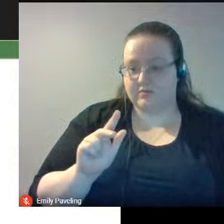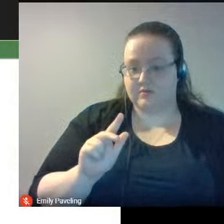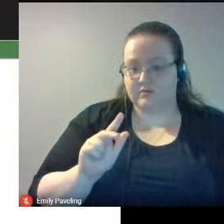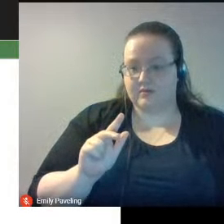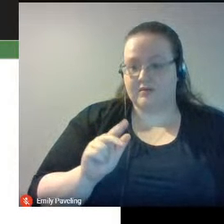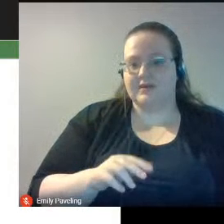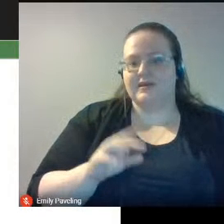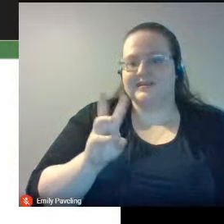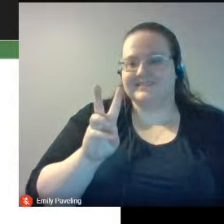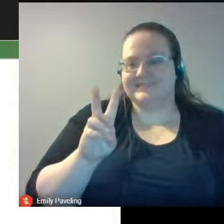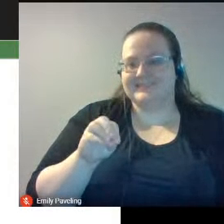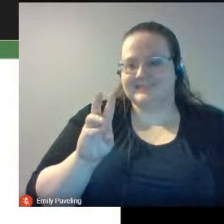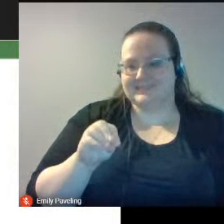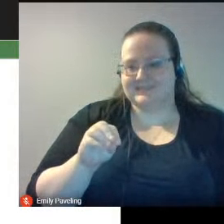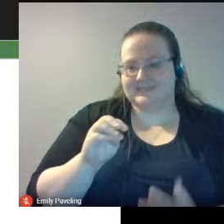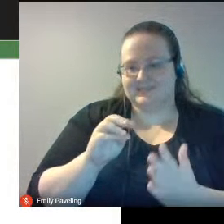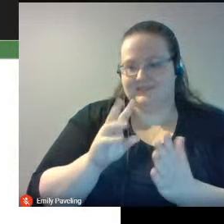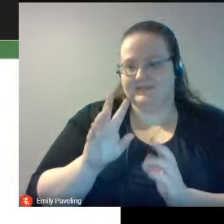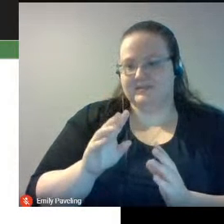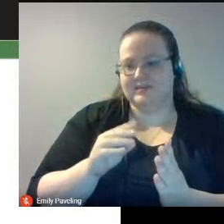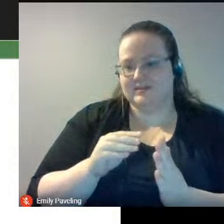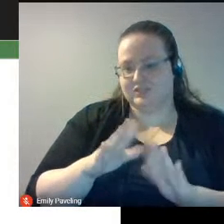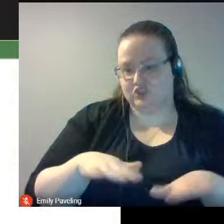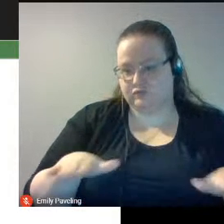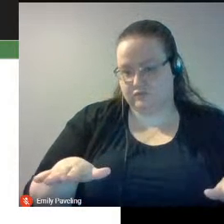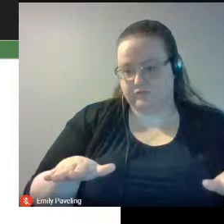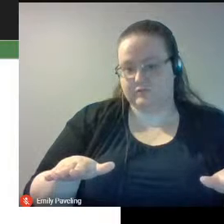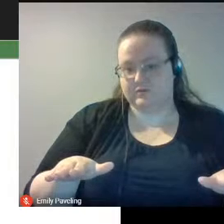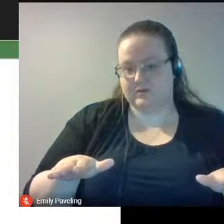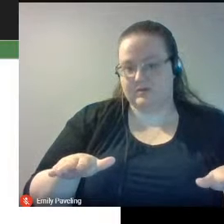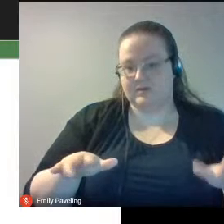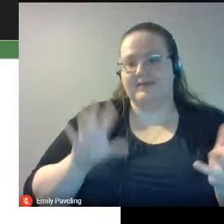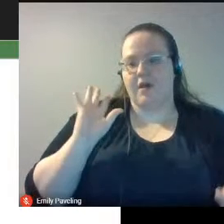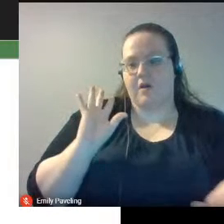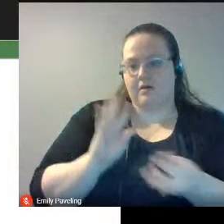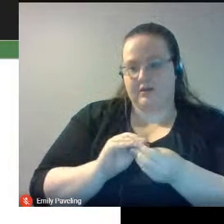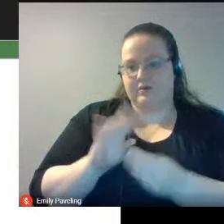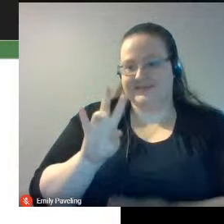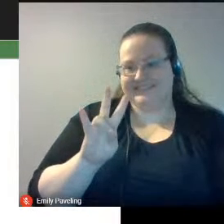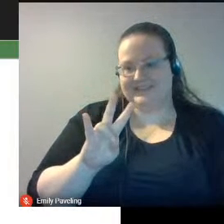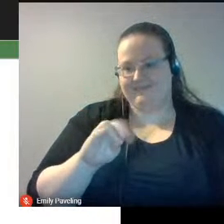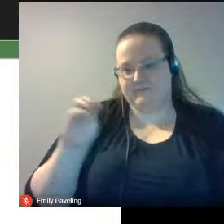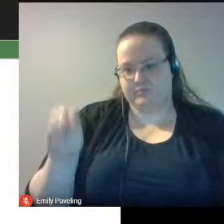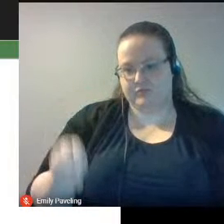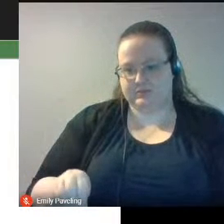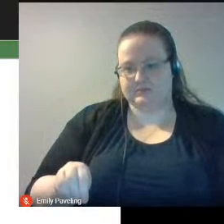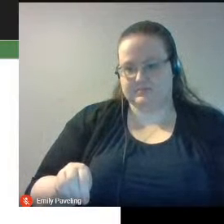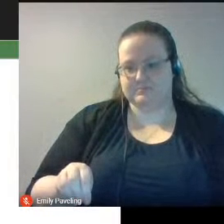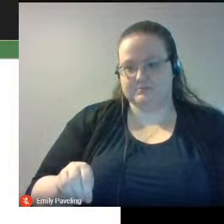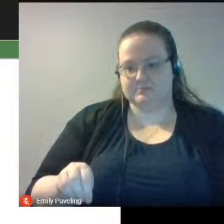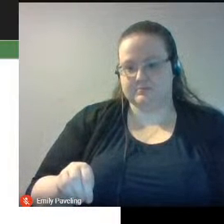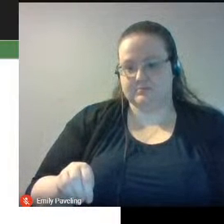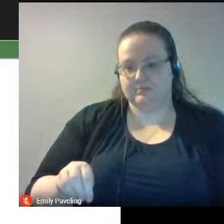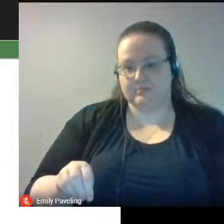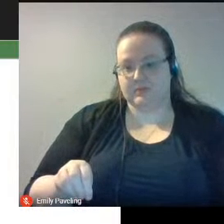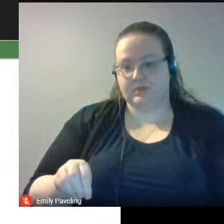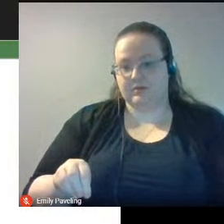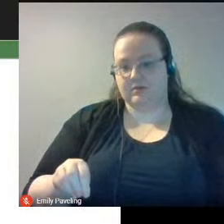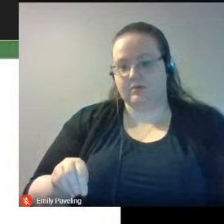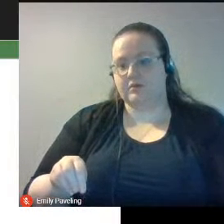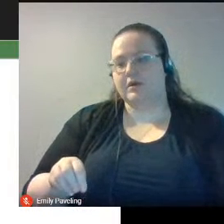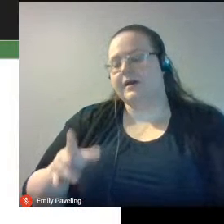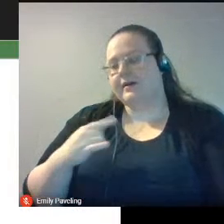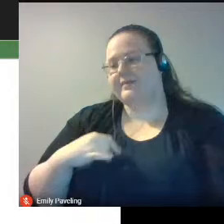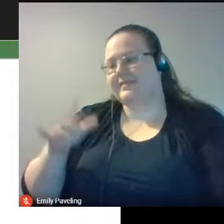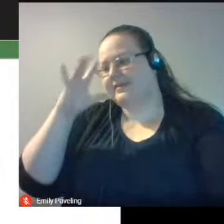and 19, accounting for 7% of all of Halton's cases, whereas children aged 0 to 19 are